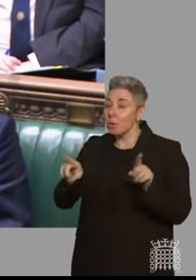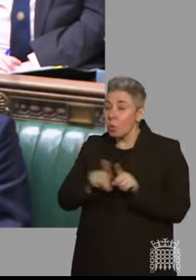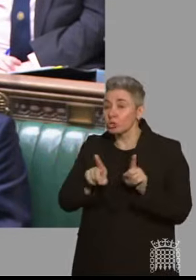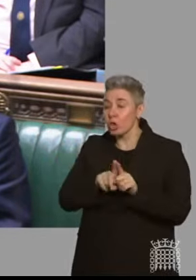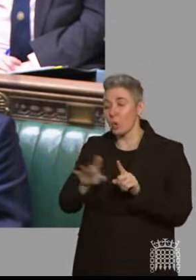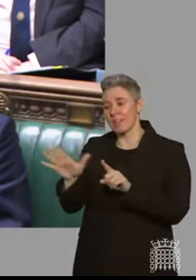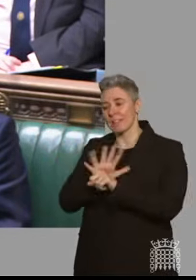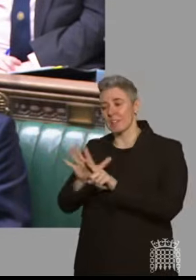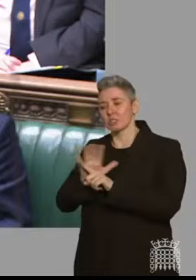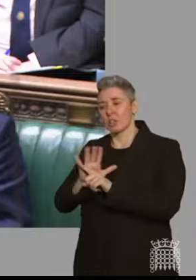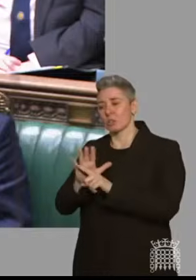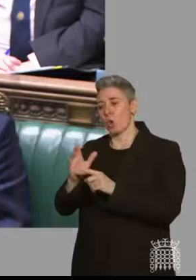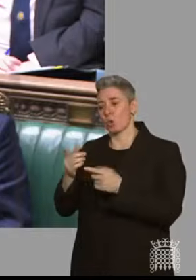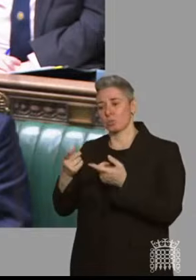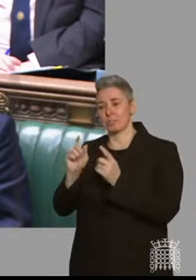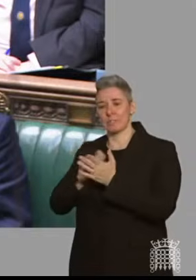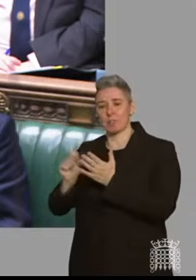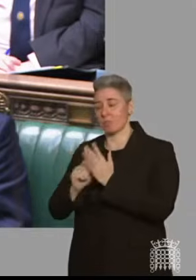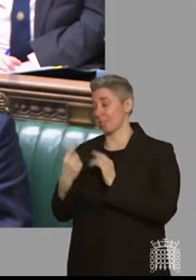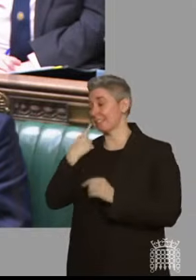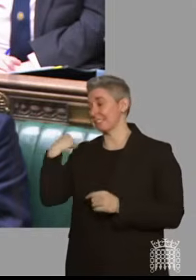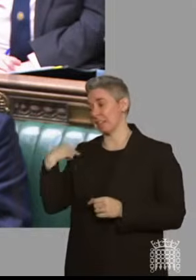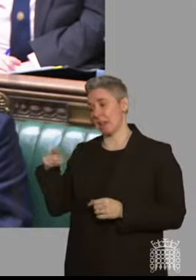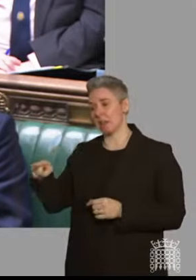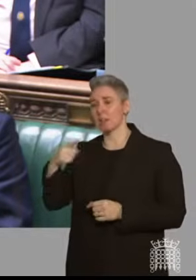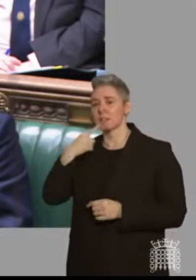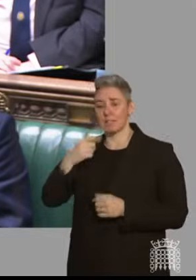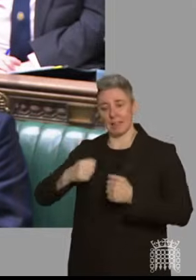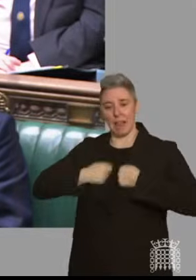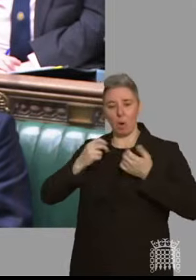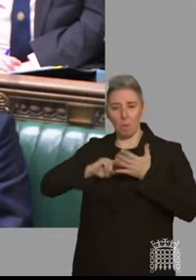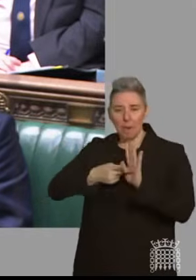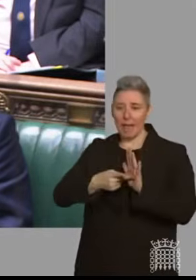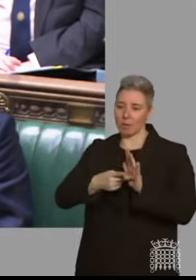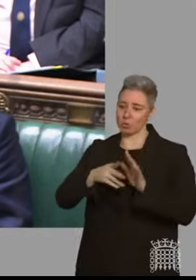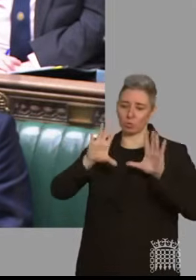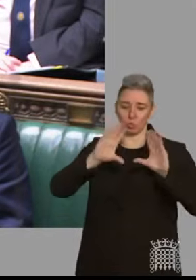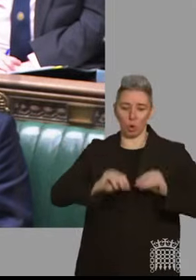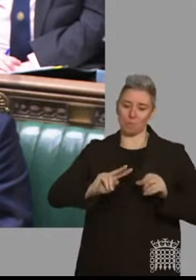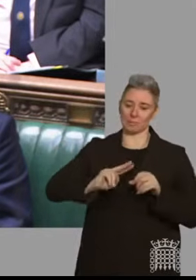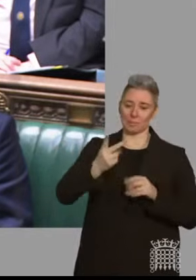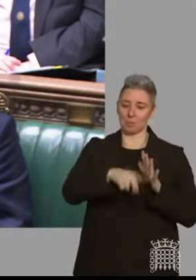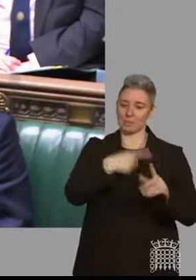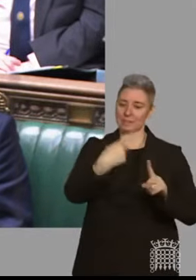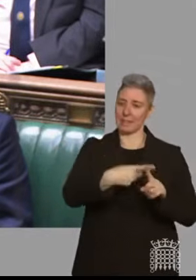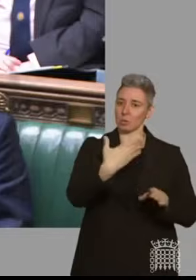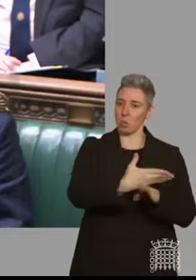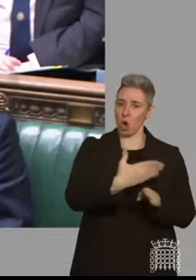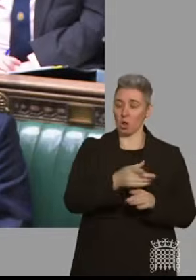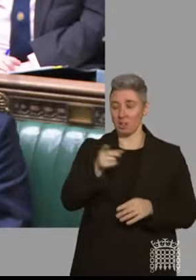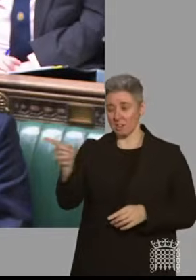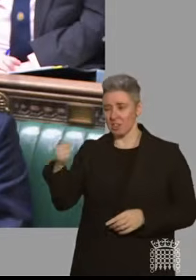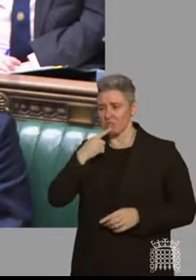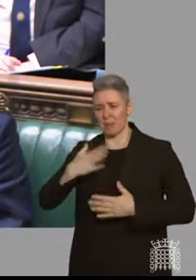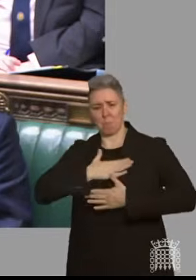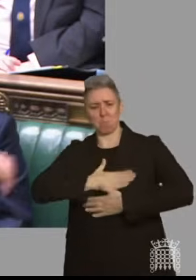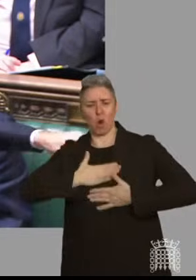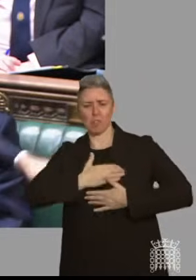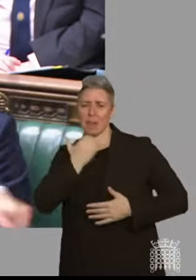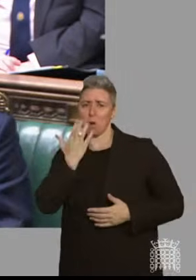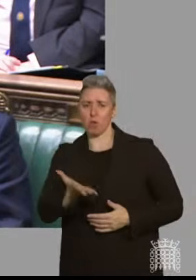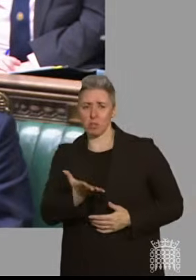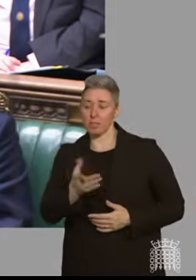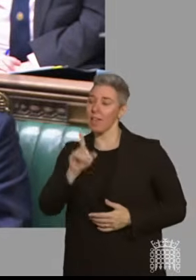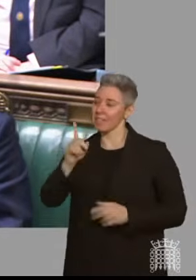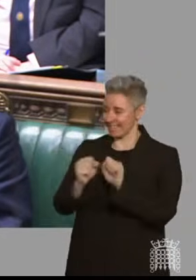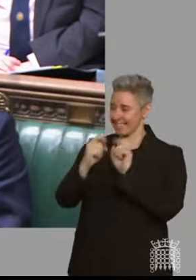double taxation on work as morally abhorrent. And that is a contrast between us and them. Labour will put your taxes up and